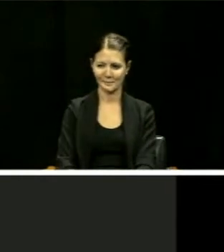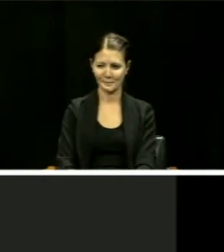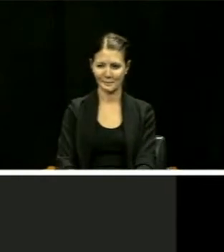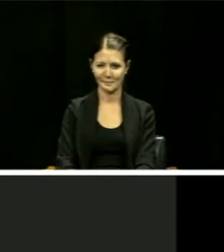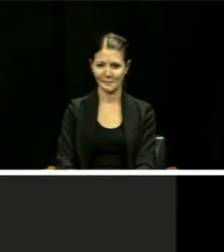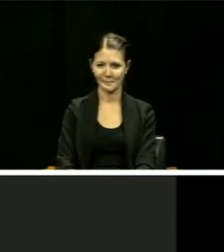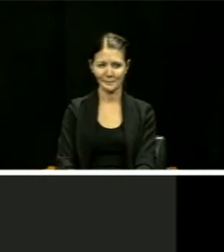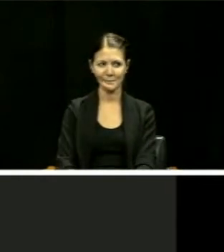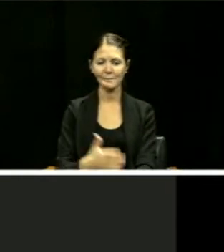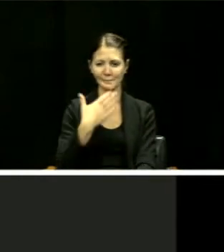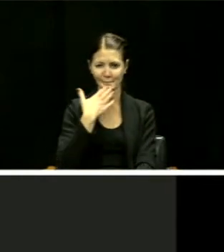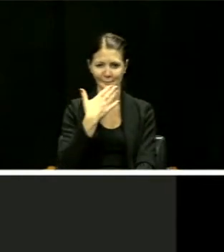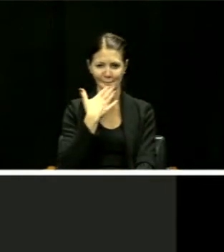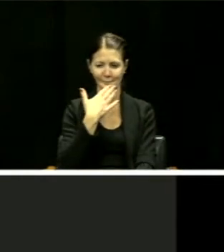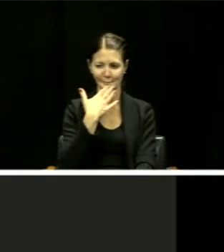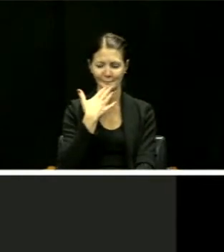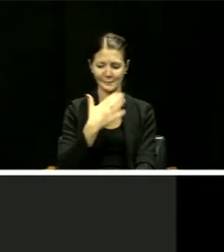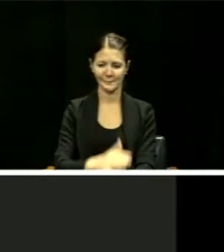Thank you.